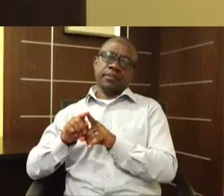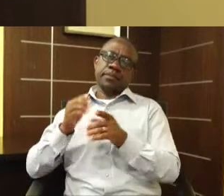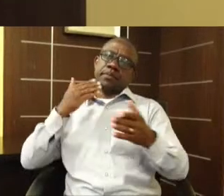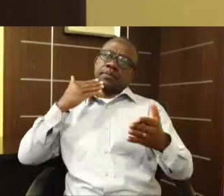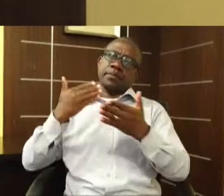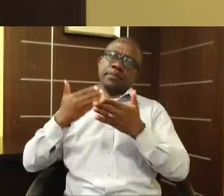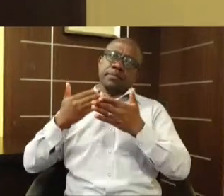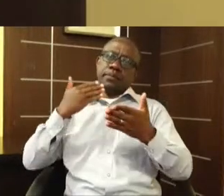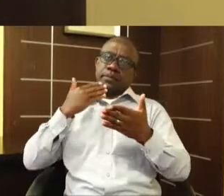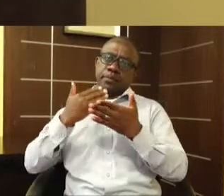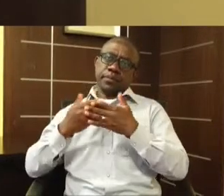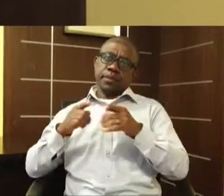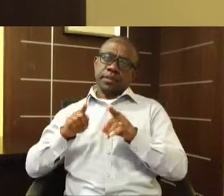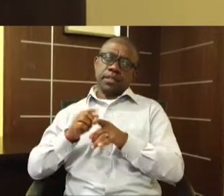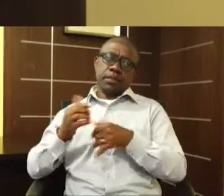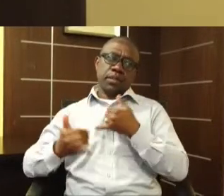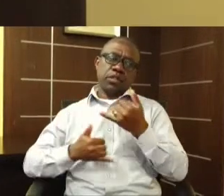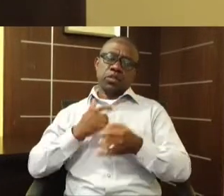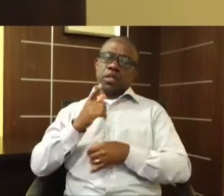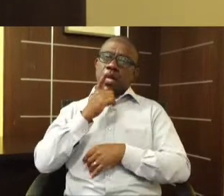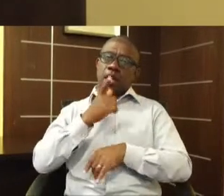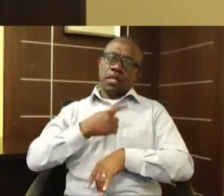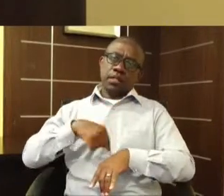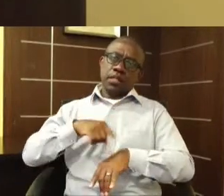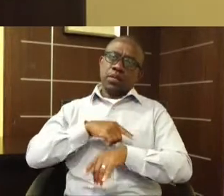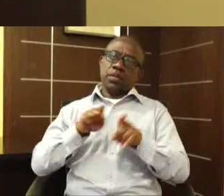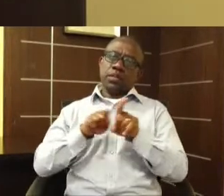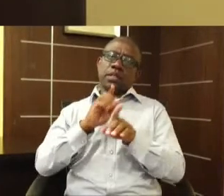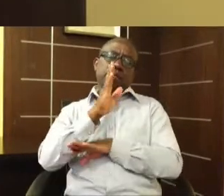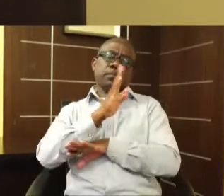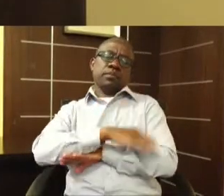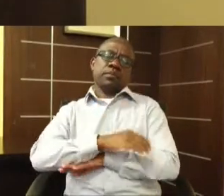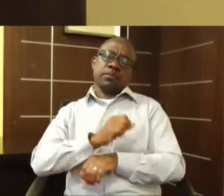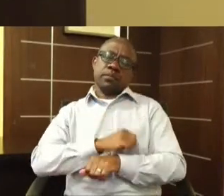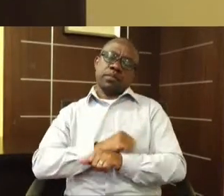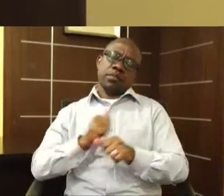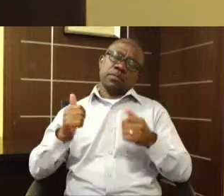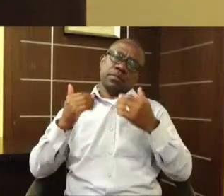and enjoy your lunch hour and the rest of the day.